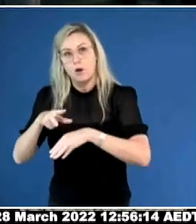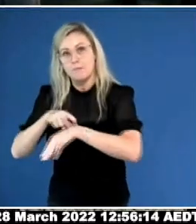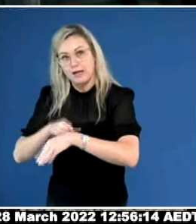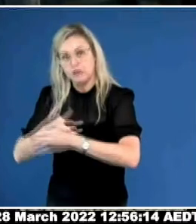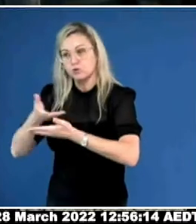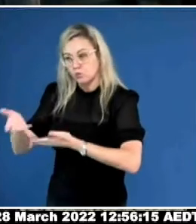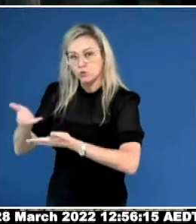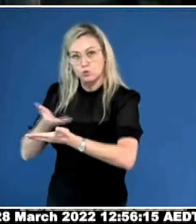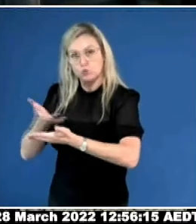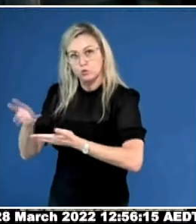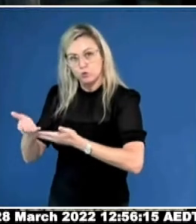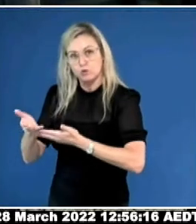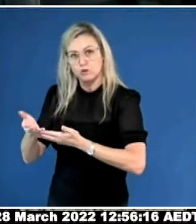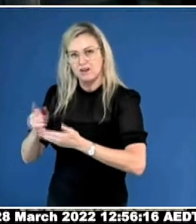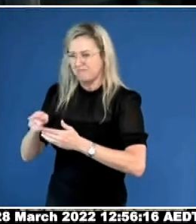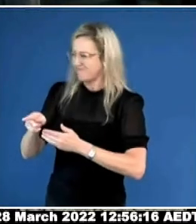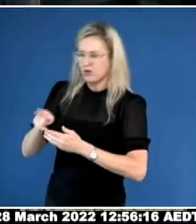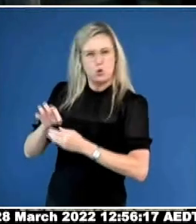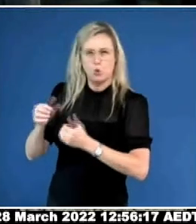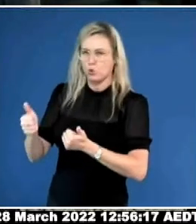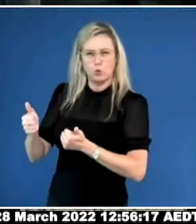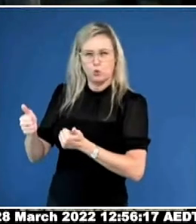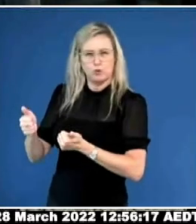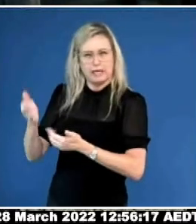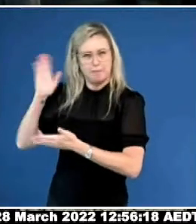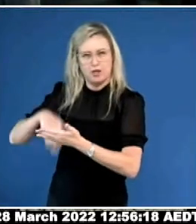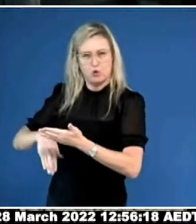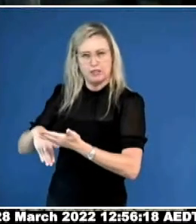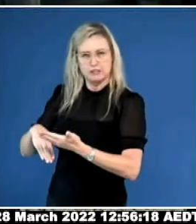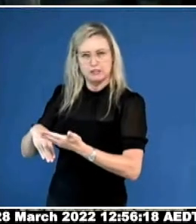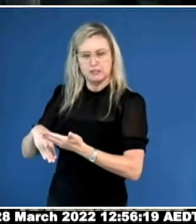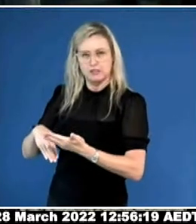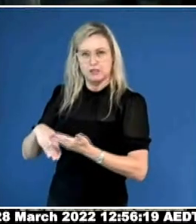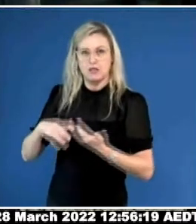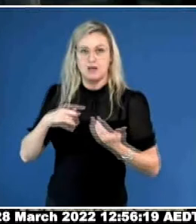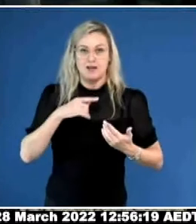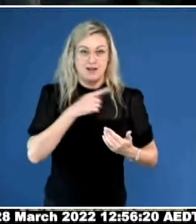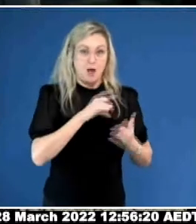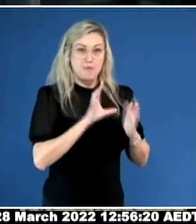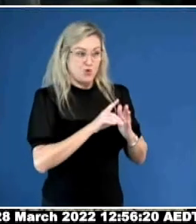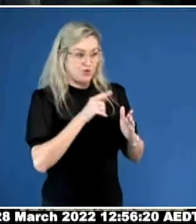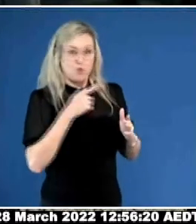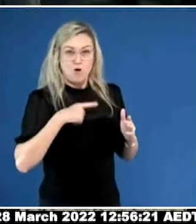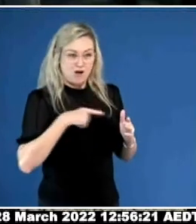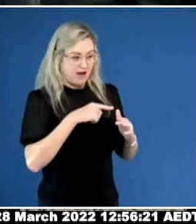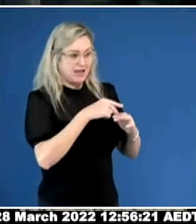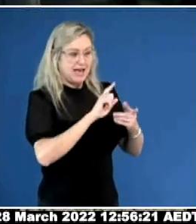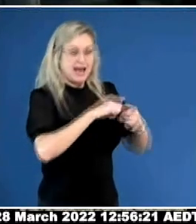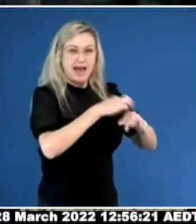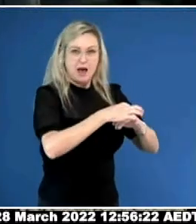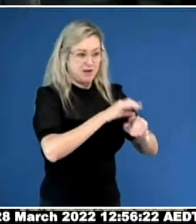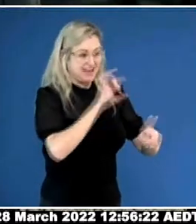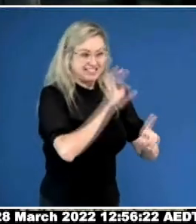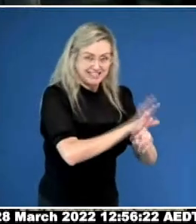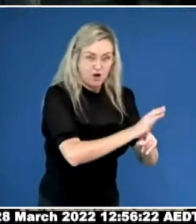with your ex. One of the things he would do would be to call the police himself, and he would tell them that